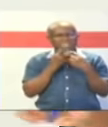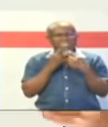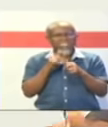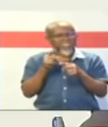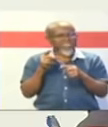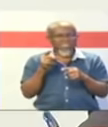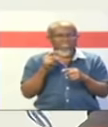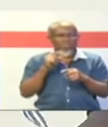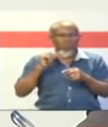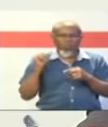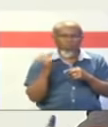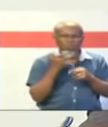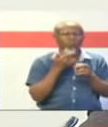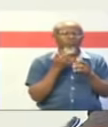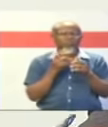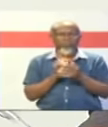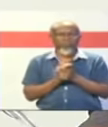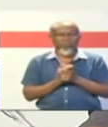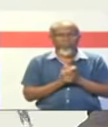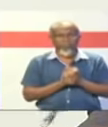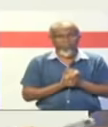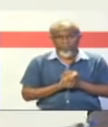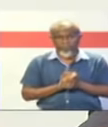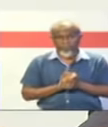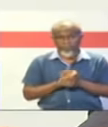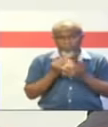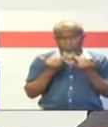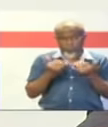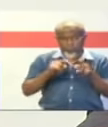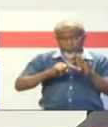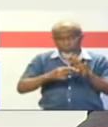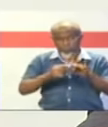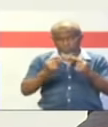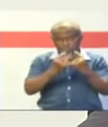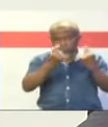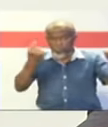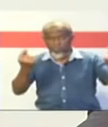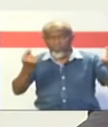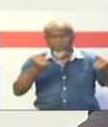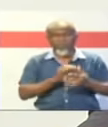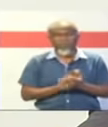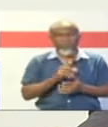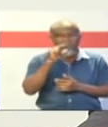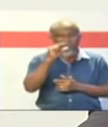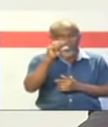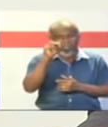much responses in as possible this morning. We begin with Guardian Media Limited.